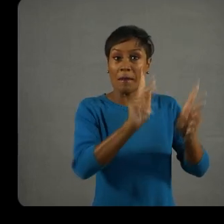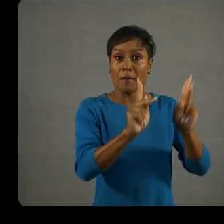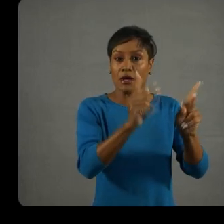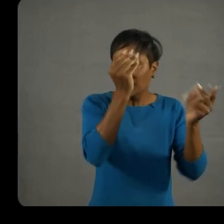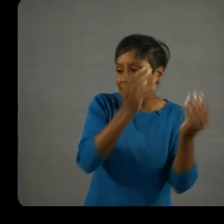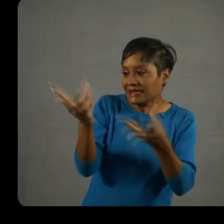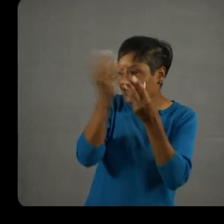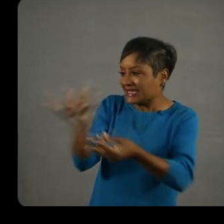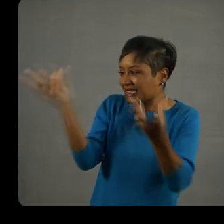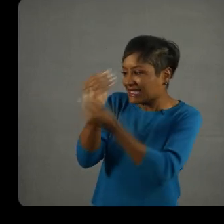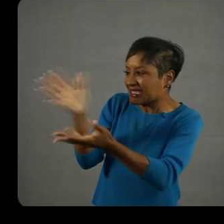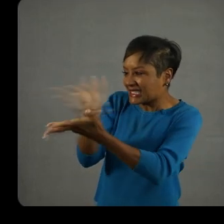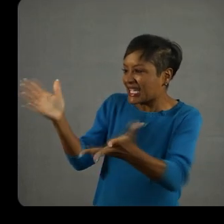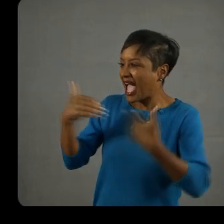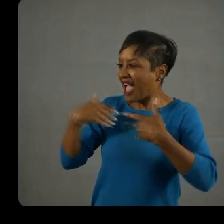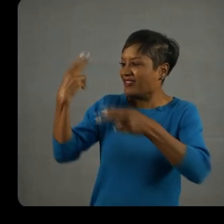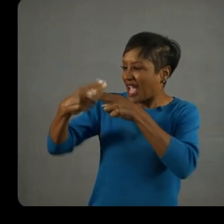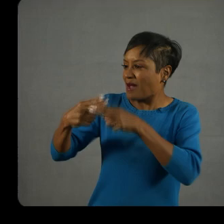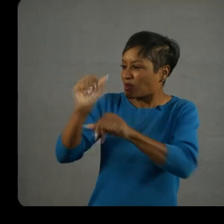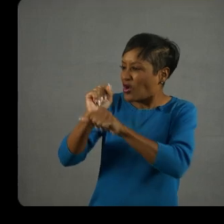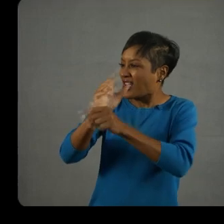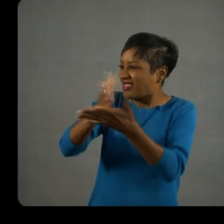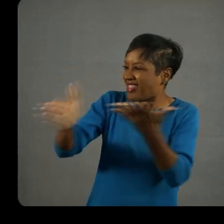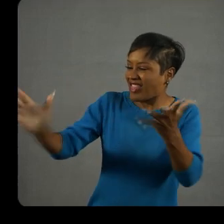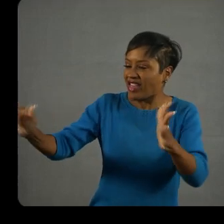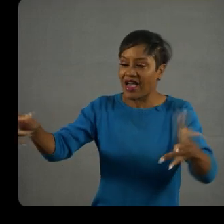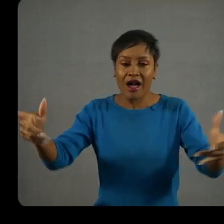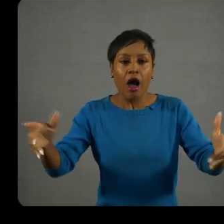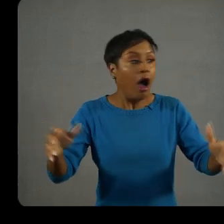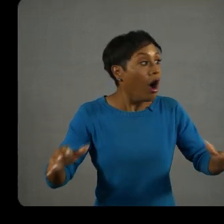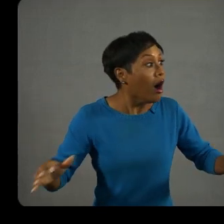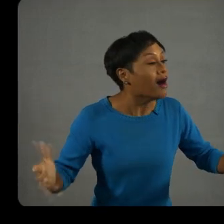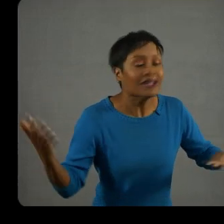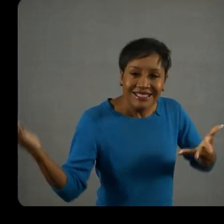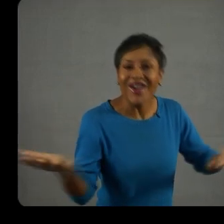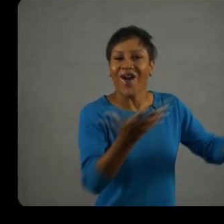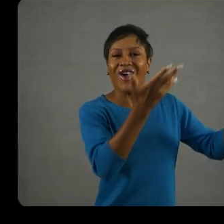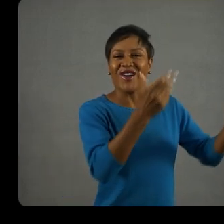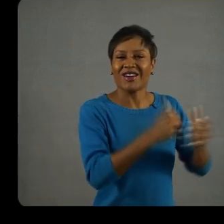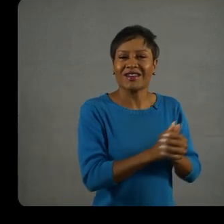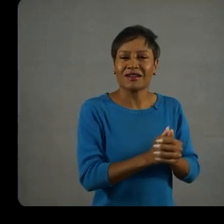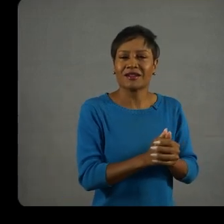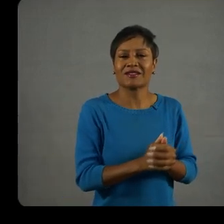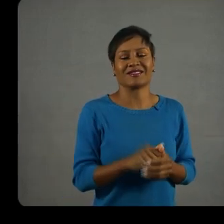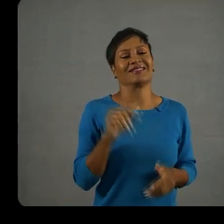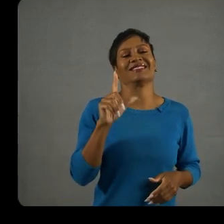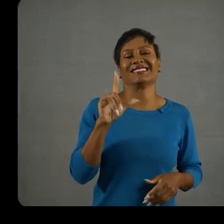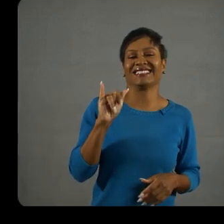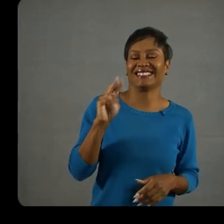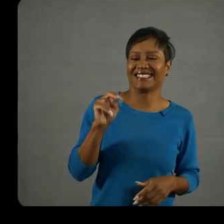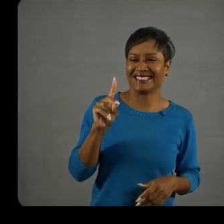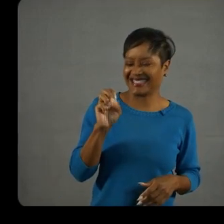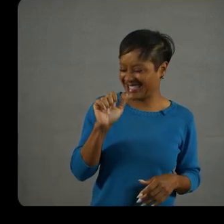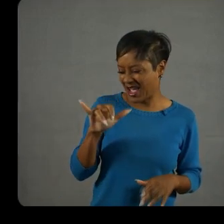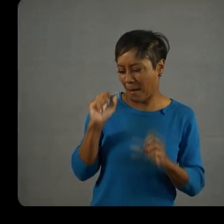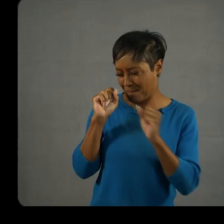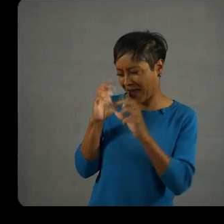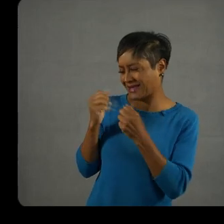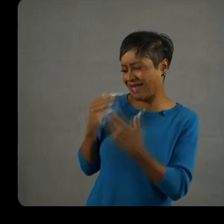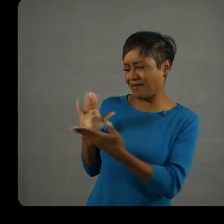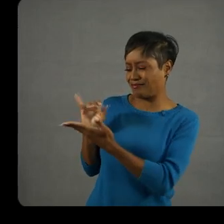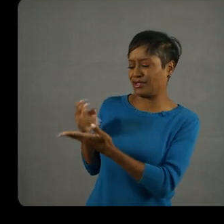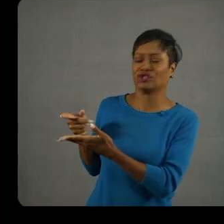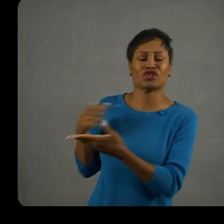even exist. So those are some of the things that I'm doing. Yes, amazing. Thank you for all the incredible work that you're doing. We're going to come back to some of